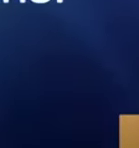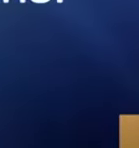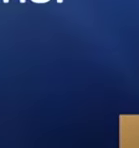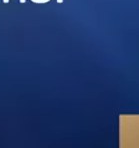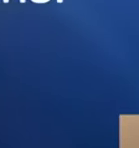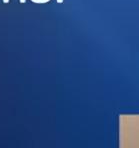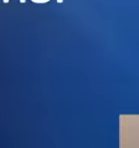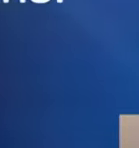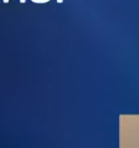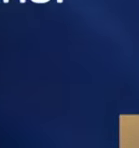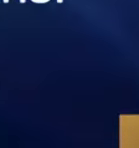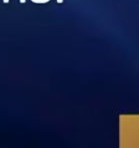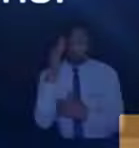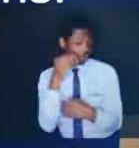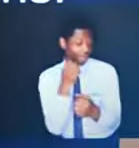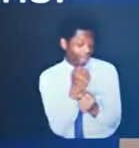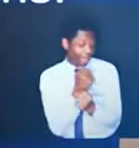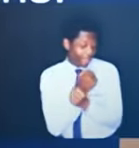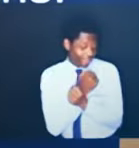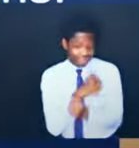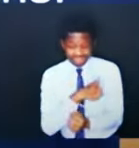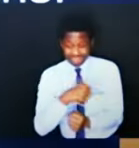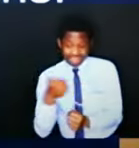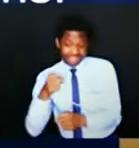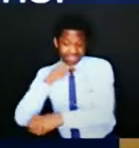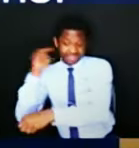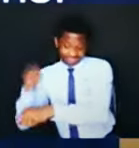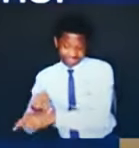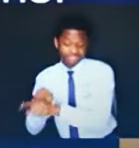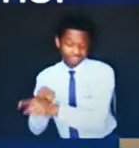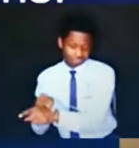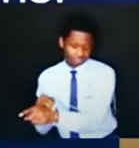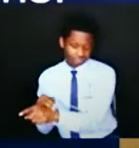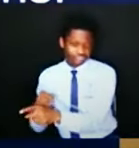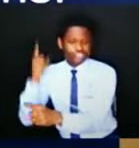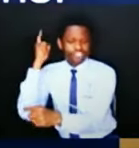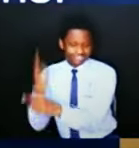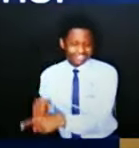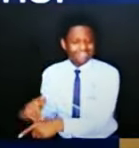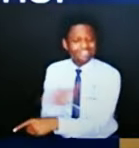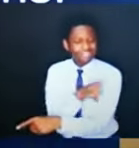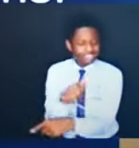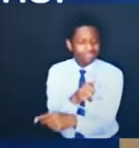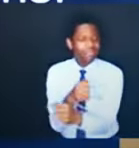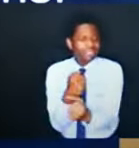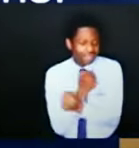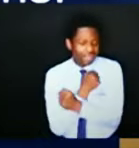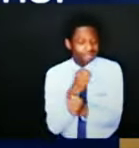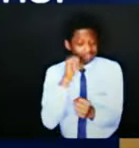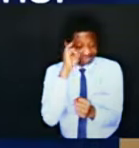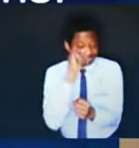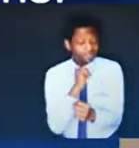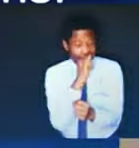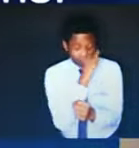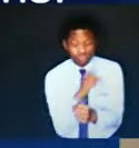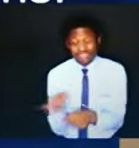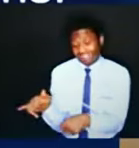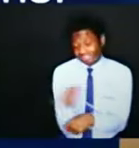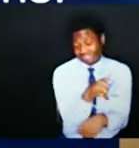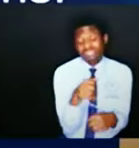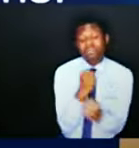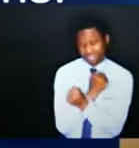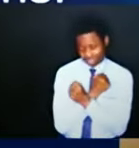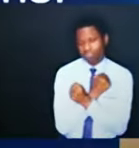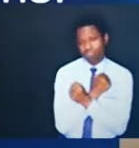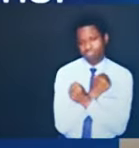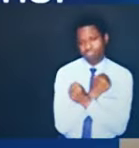loved the other nations just as he did Israel. He did love Israel. Odwamanyi na said you do Israel no